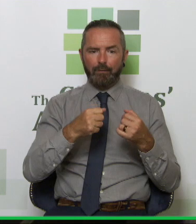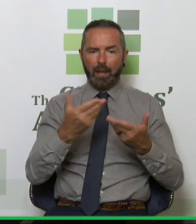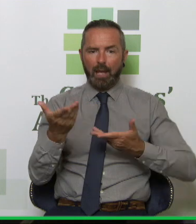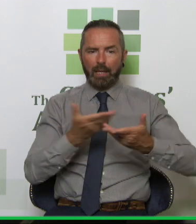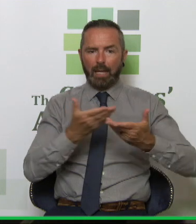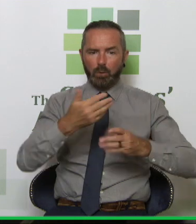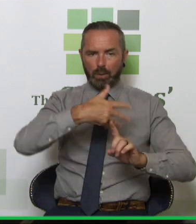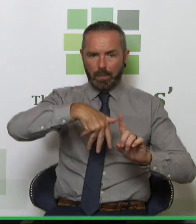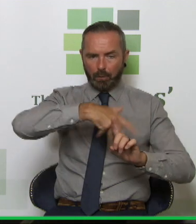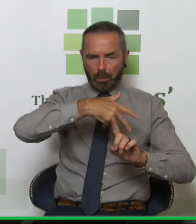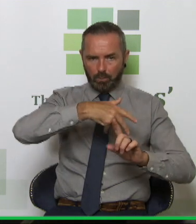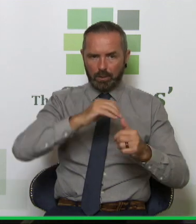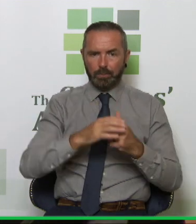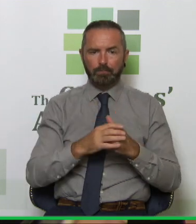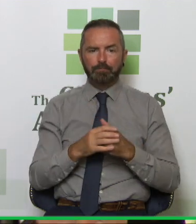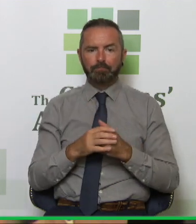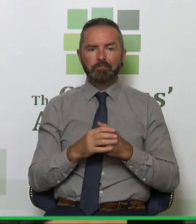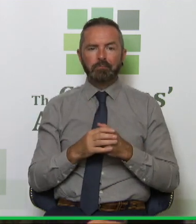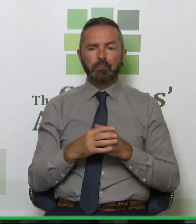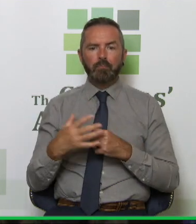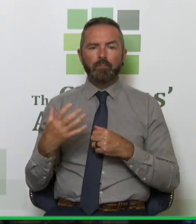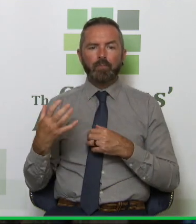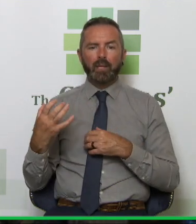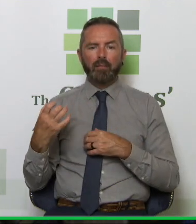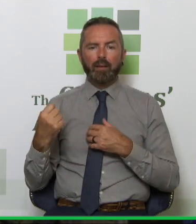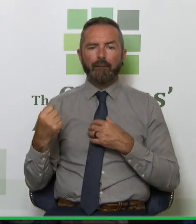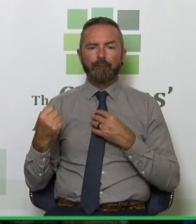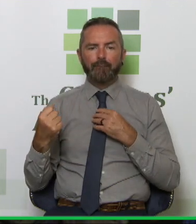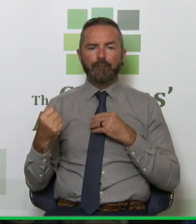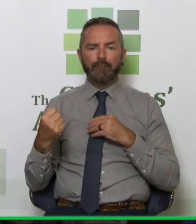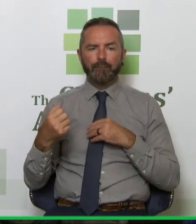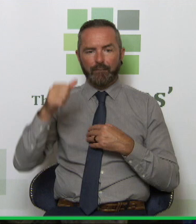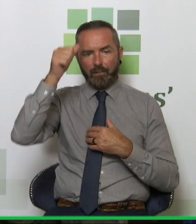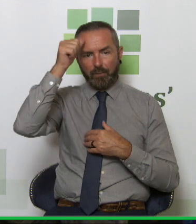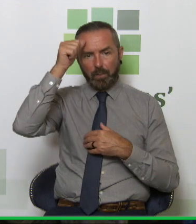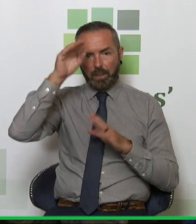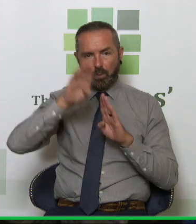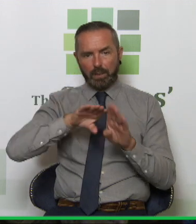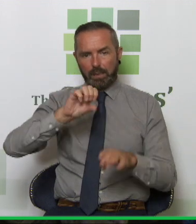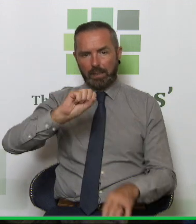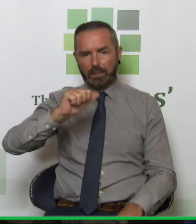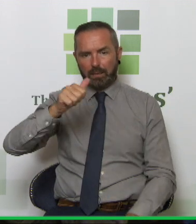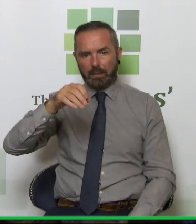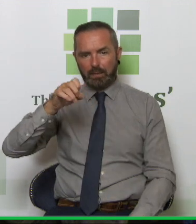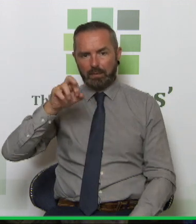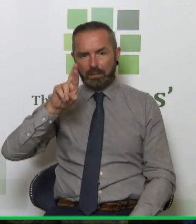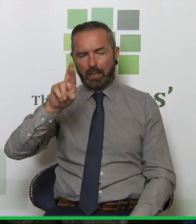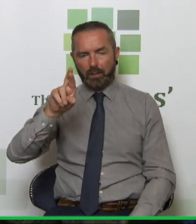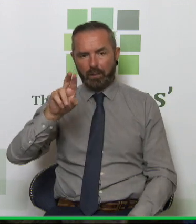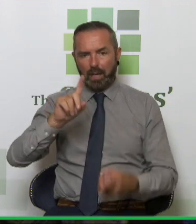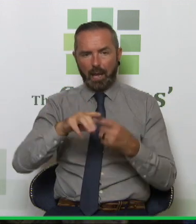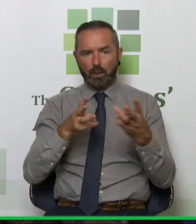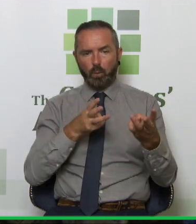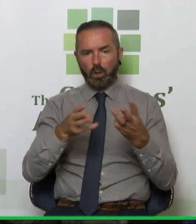background and have familiarity with SARE as an approach in brief interventions, and who've worked